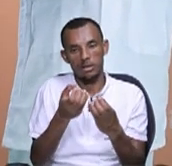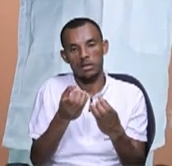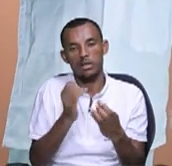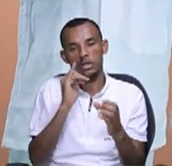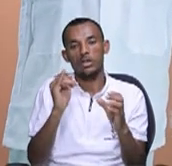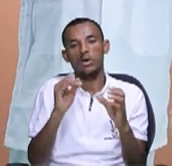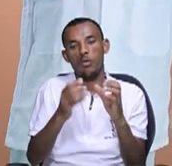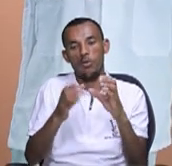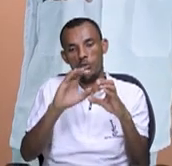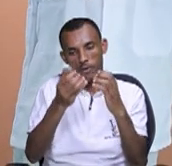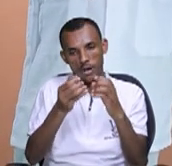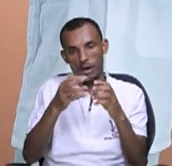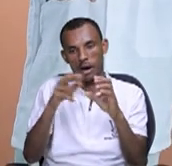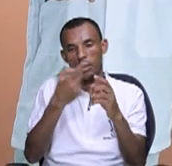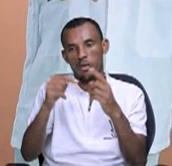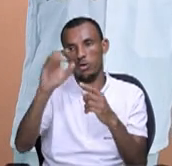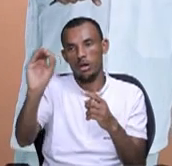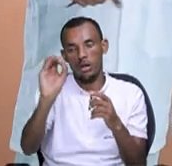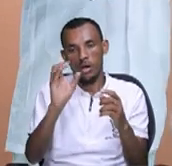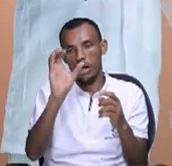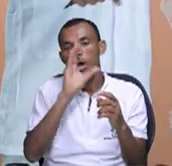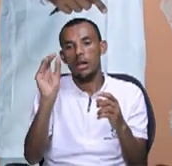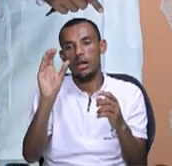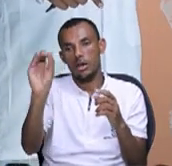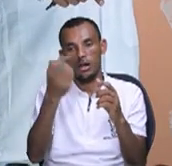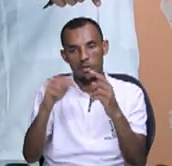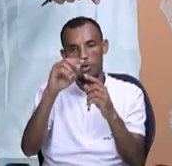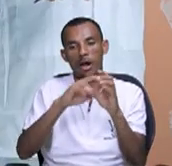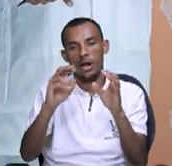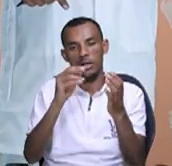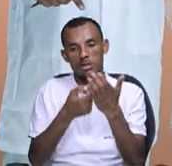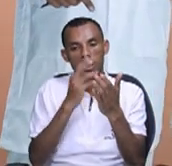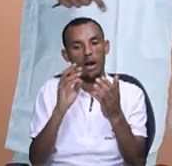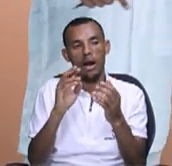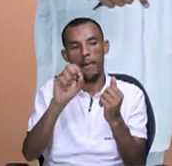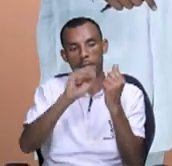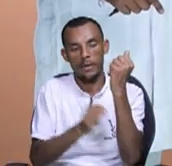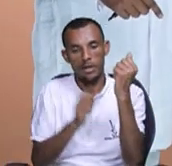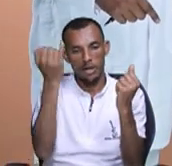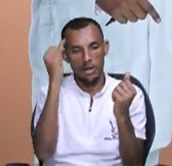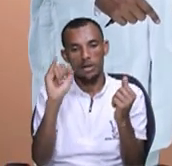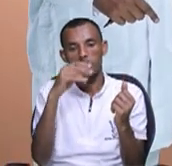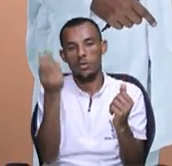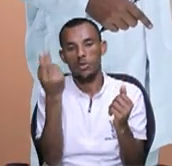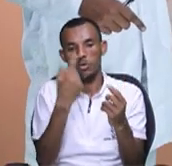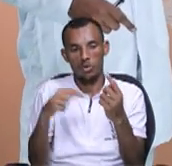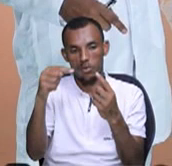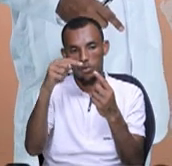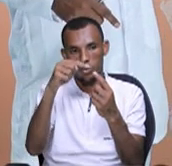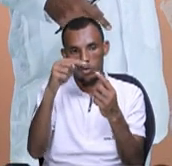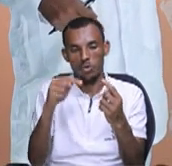converting radian to degree and degree to radian. These are basic terminologies that are used